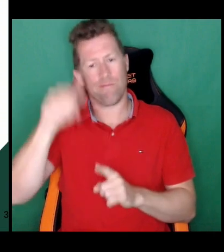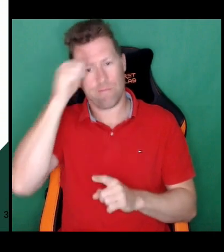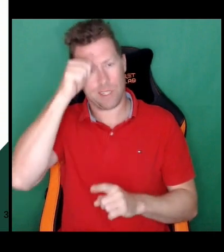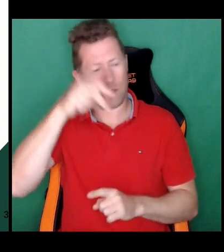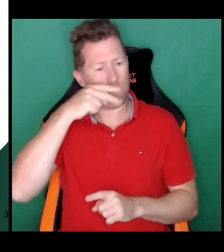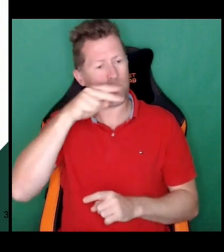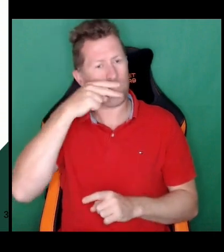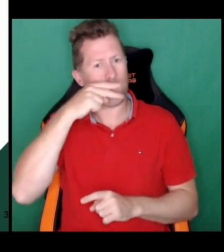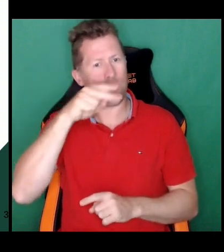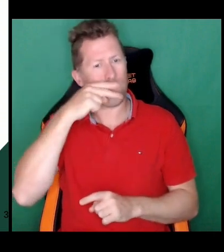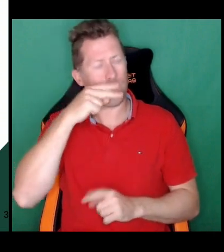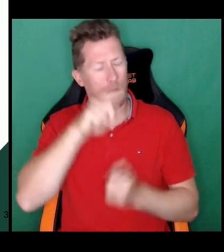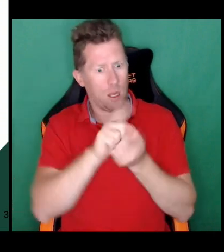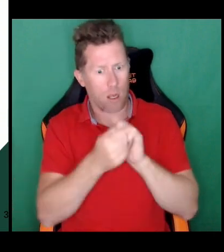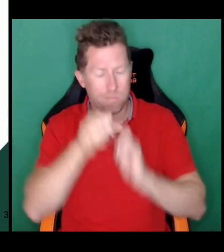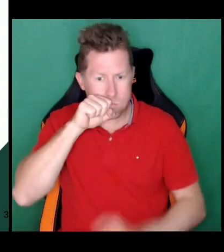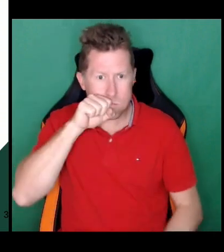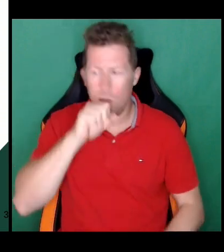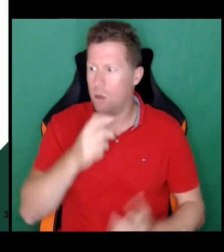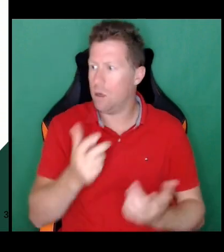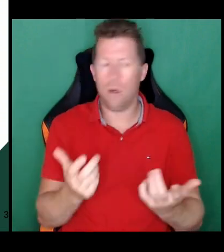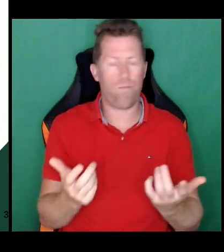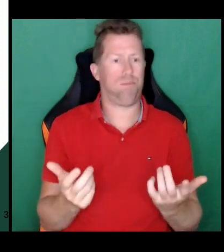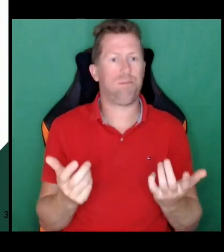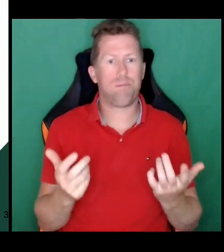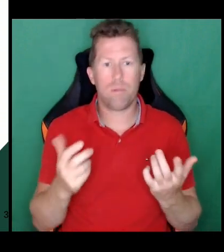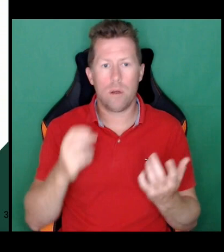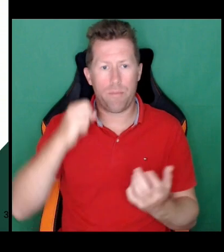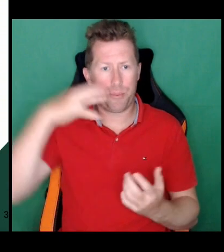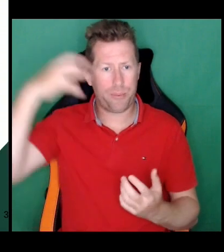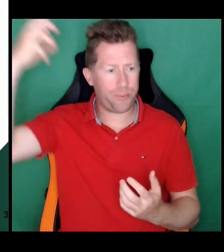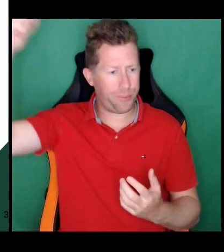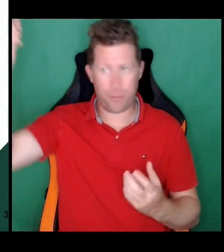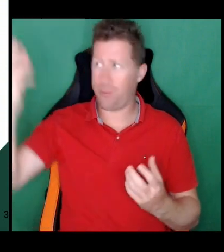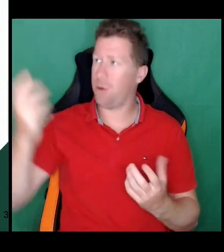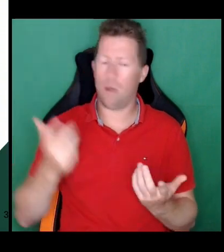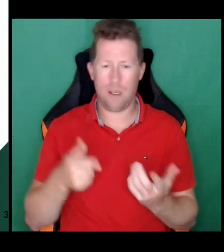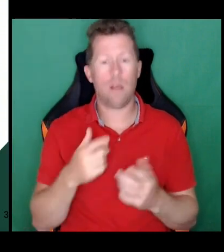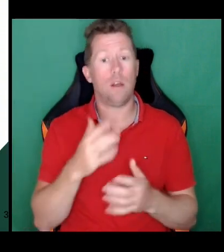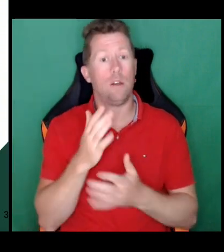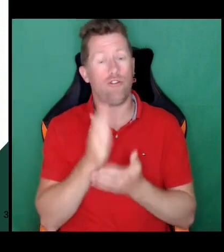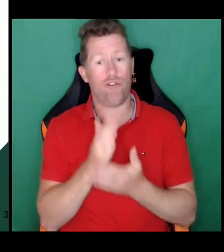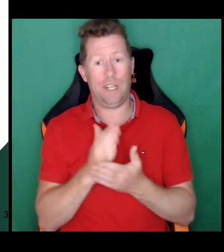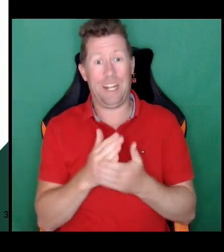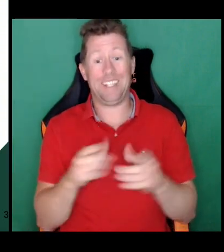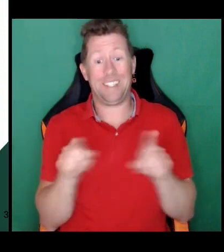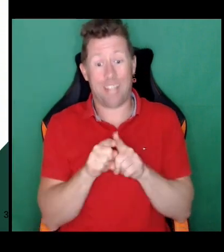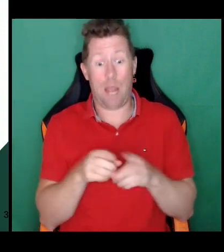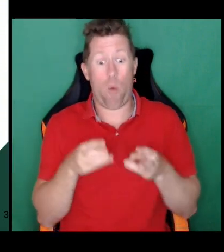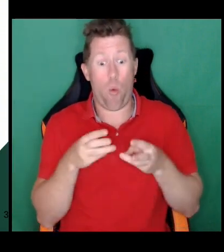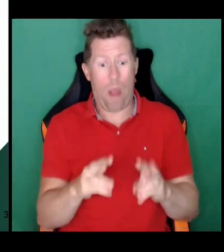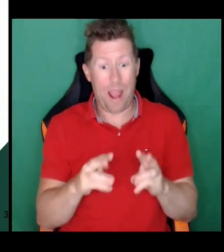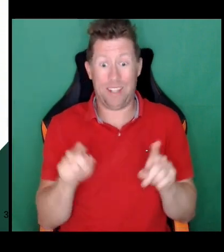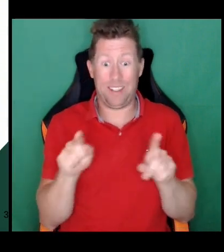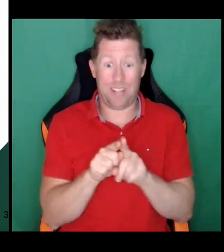heads once again. And just like over half a century ago, are using many of the same tactics,